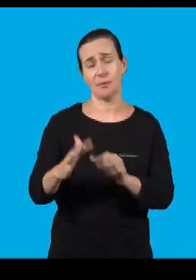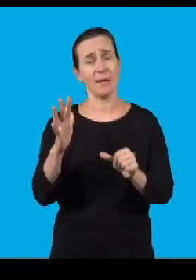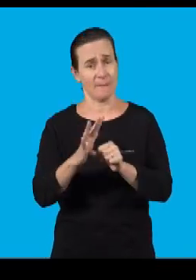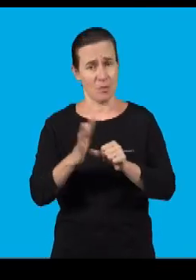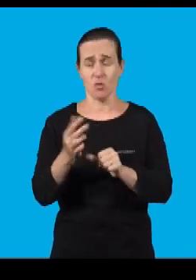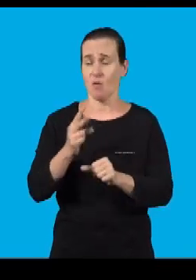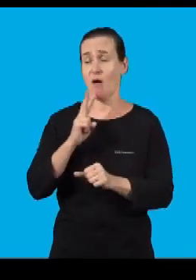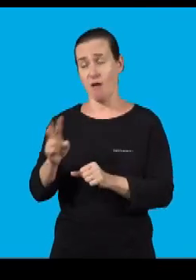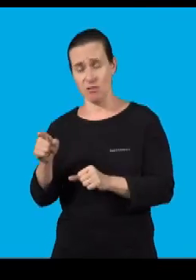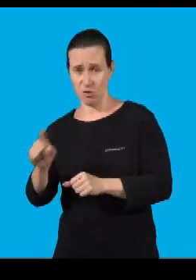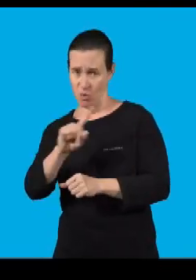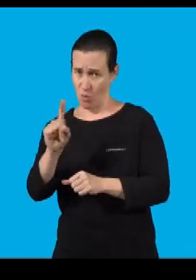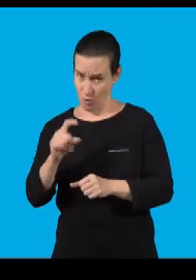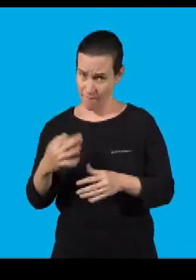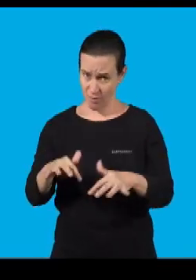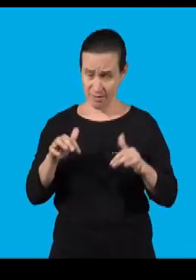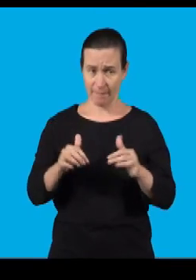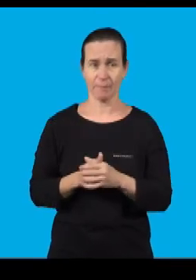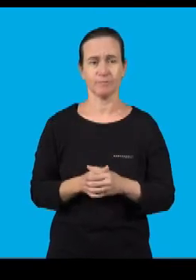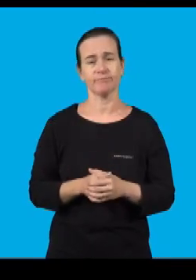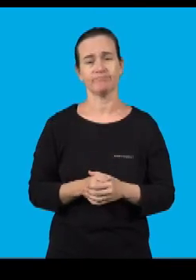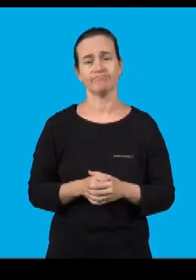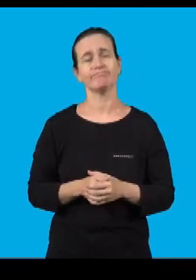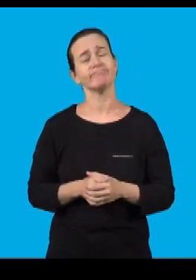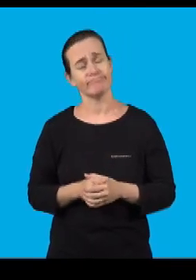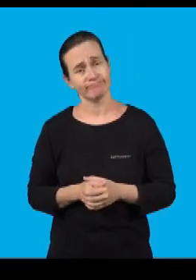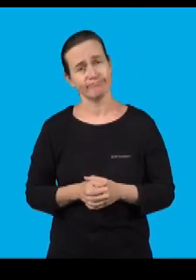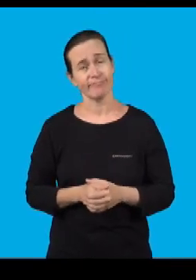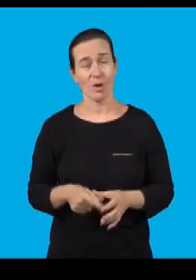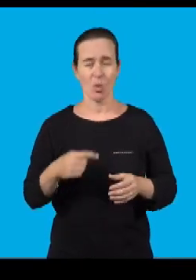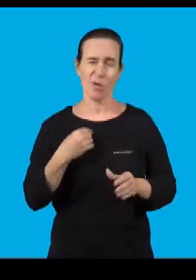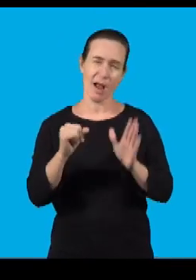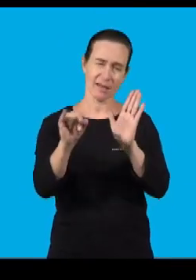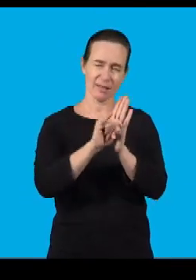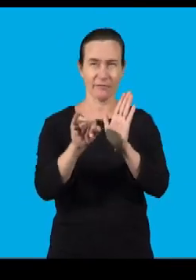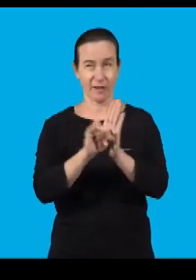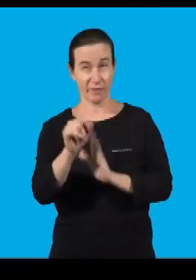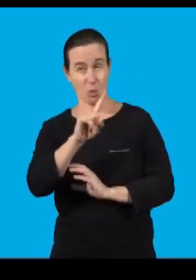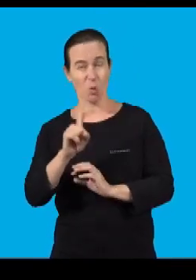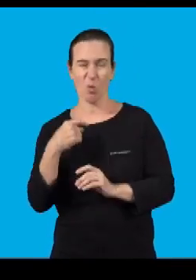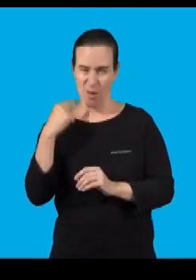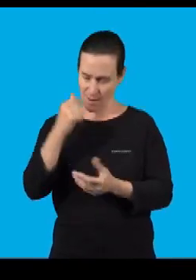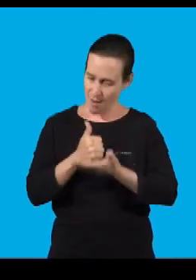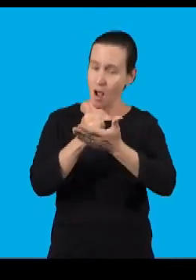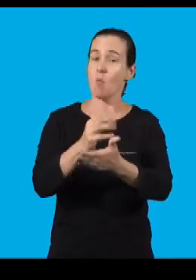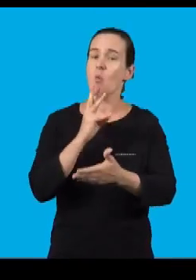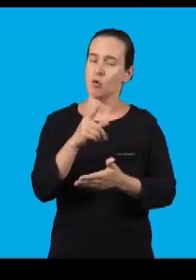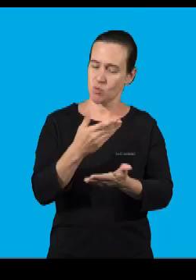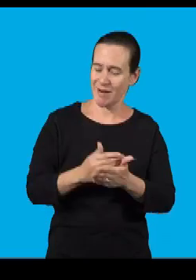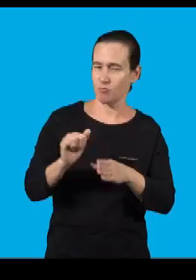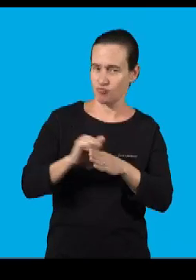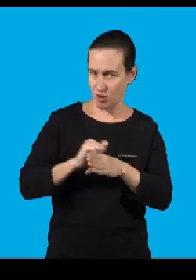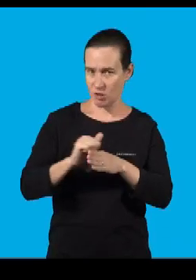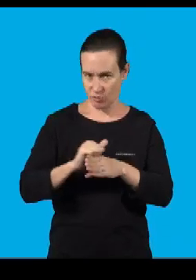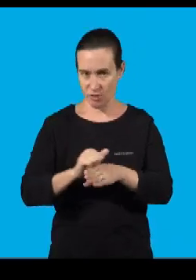needed in order to respond to the questions appropriately. Learners, we've identified questions that will help